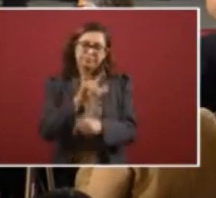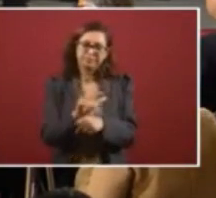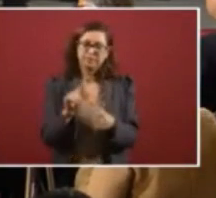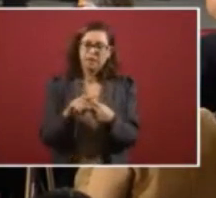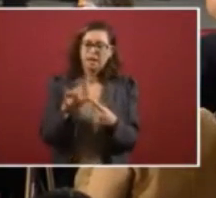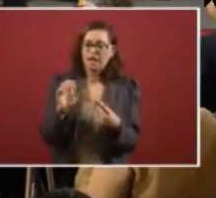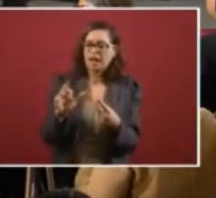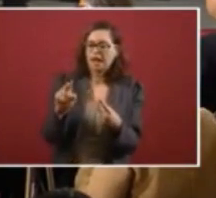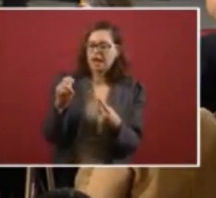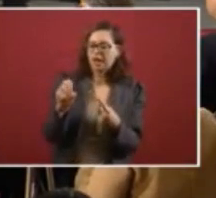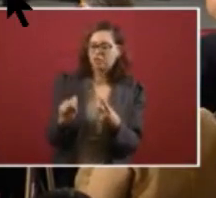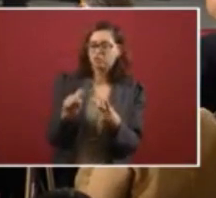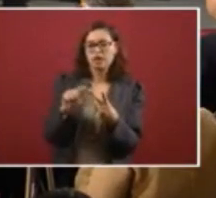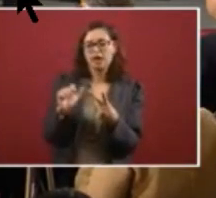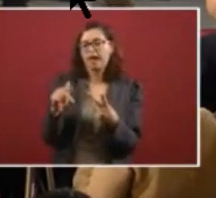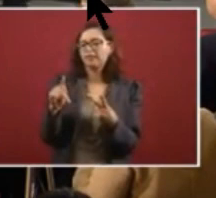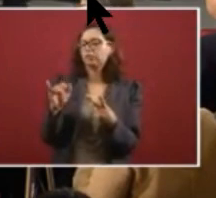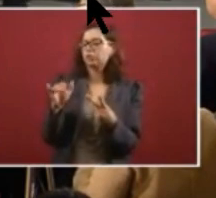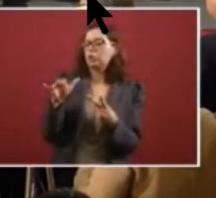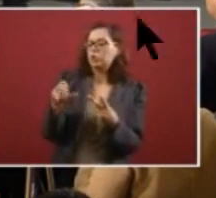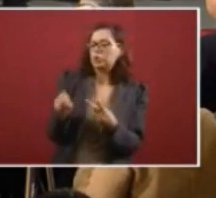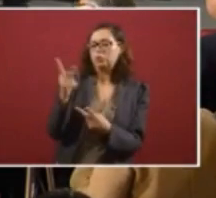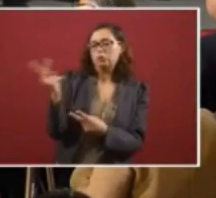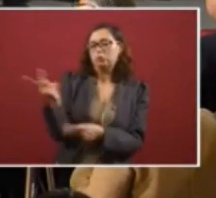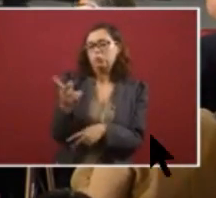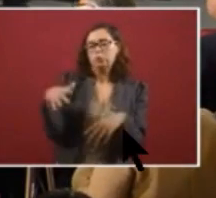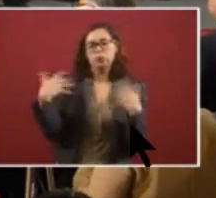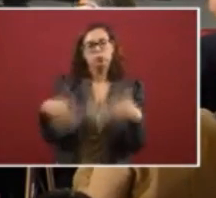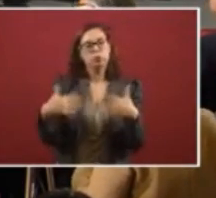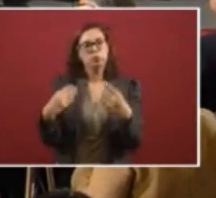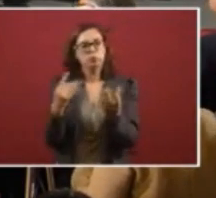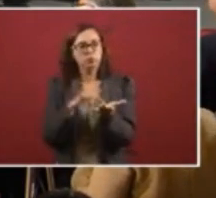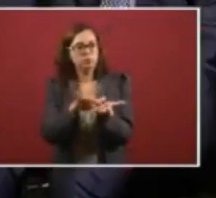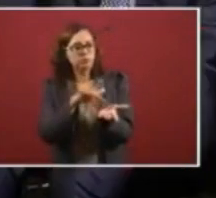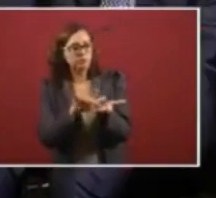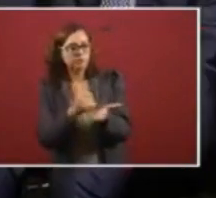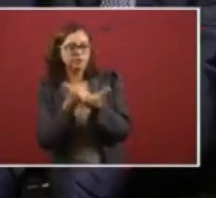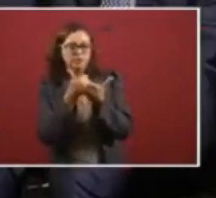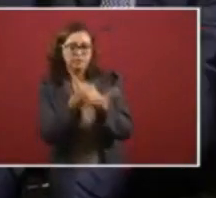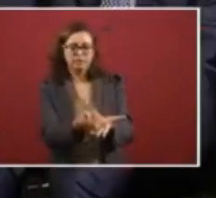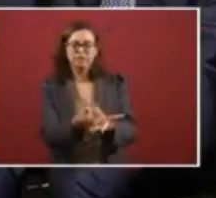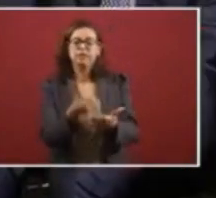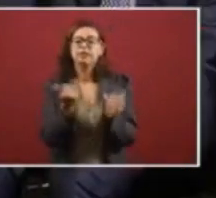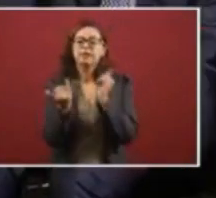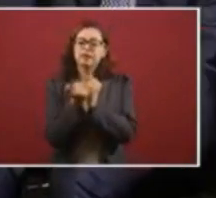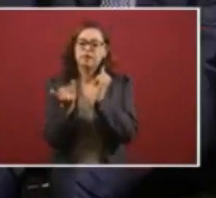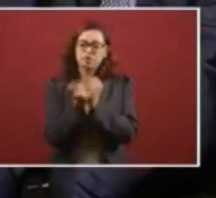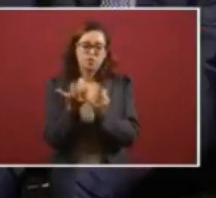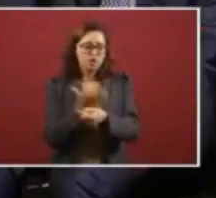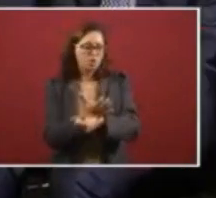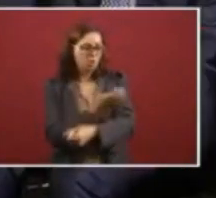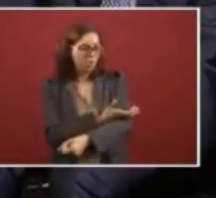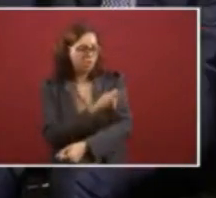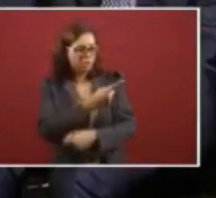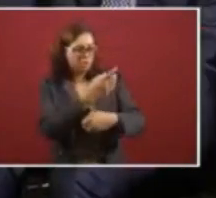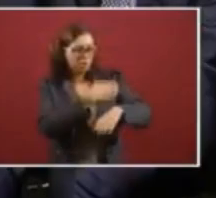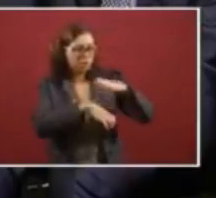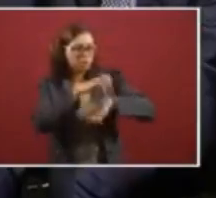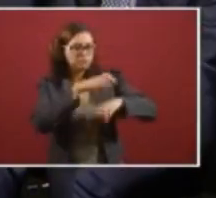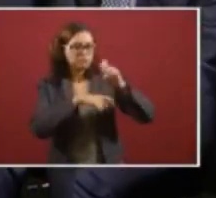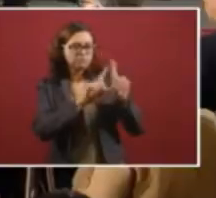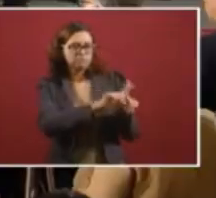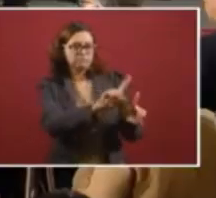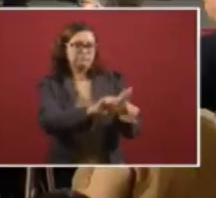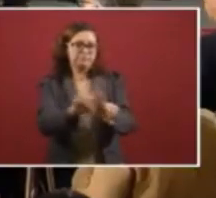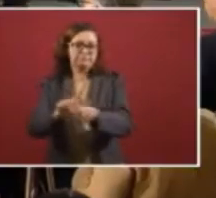especially for Carlos and Toño, because they've helped us so much to resolve. And also to our